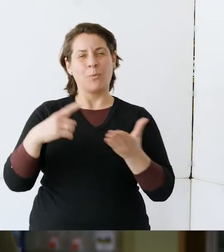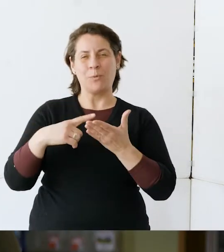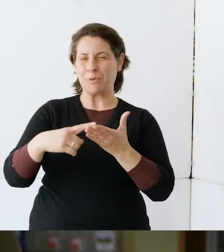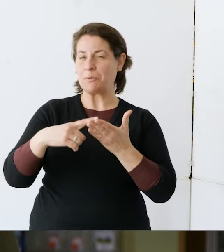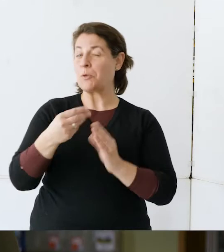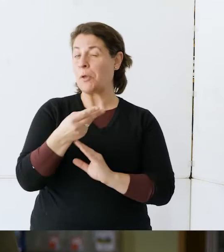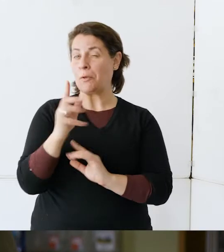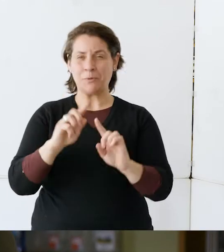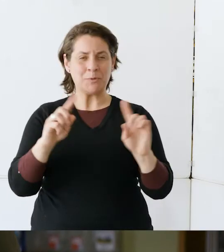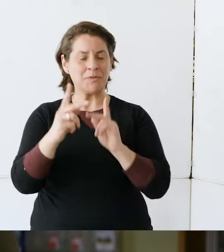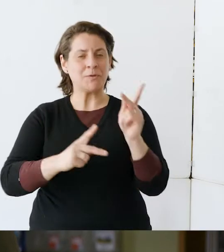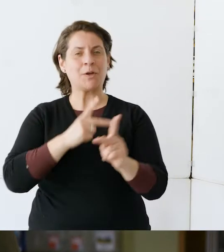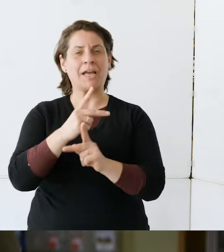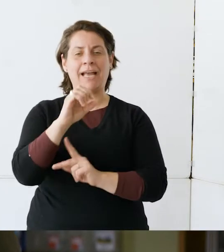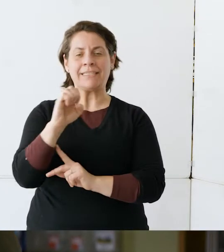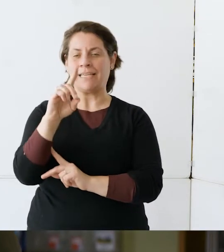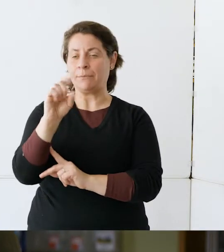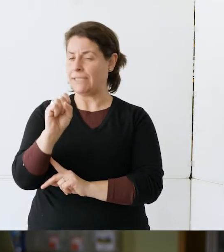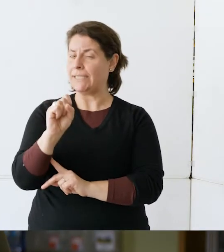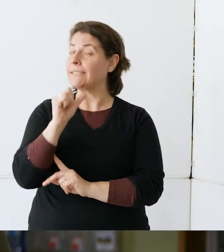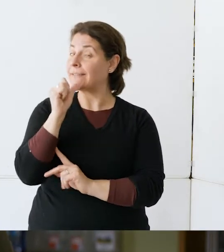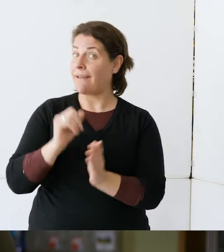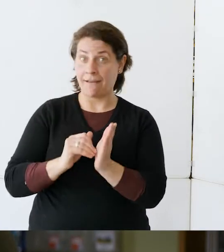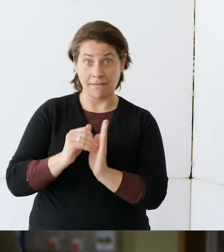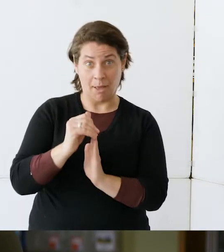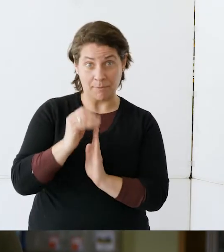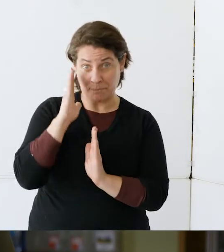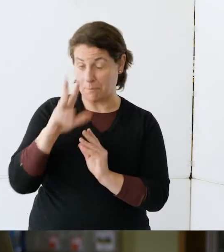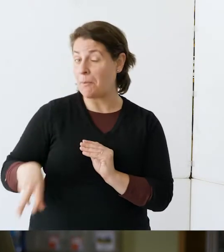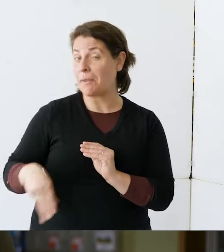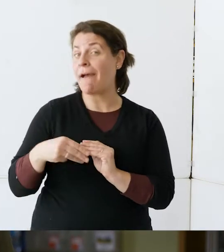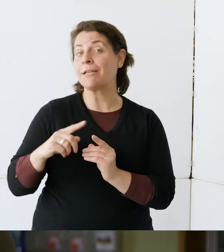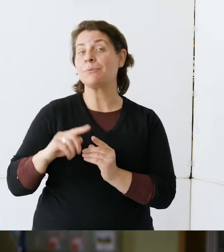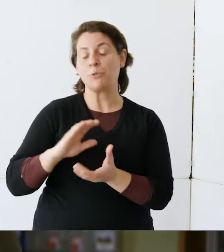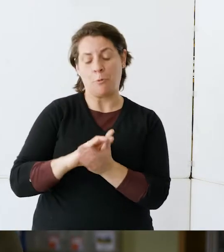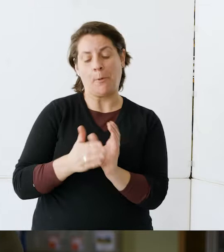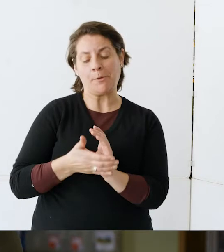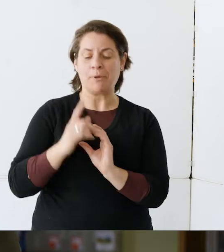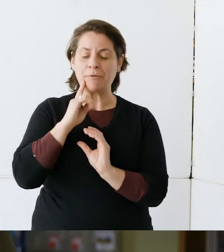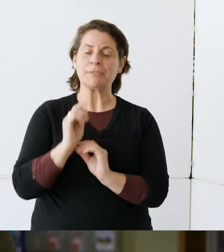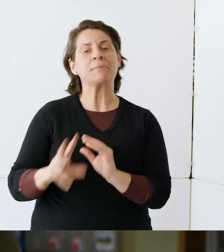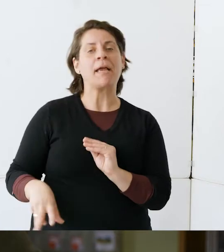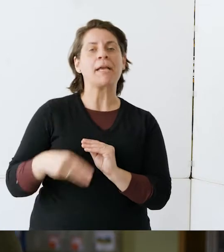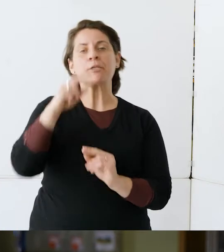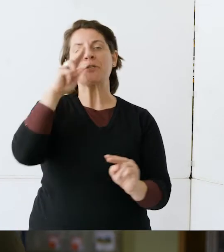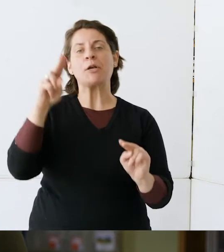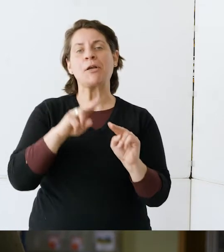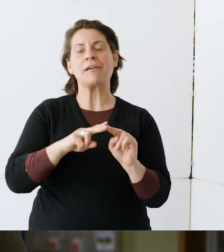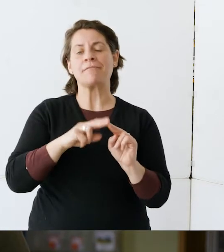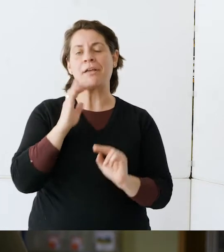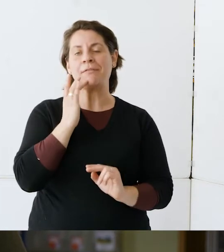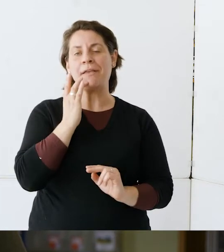Okay, now we're going to explore a few different types of seeds that are not all that common, but we're going to add them to our seed balls to bring some